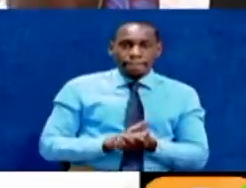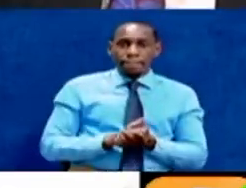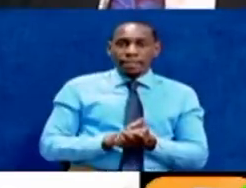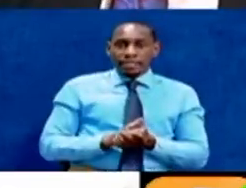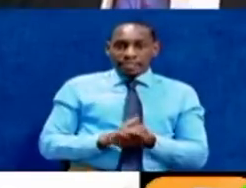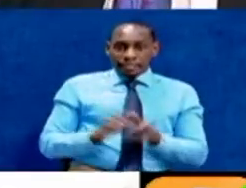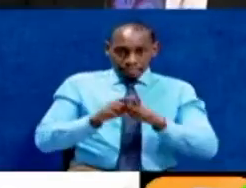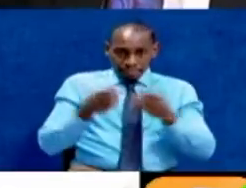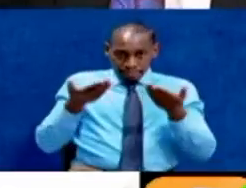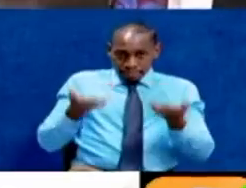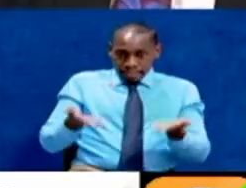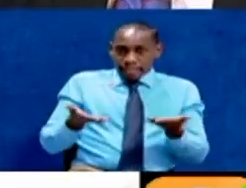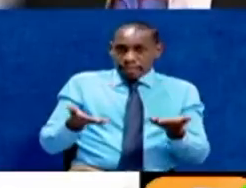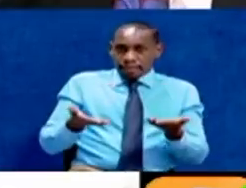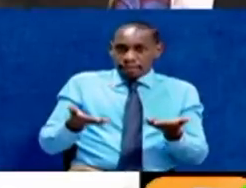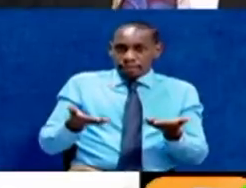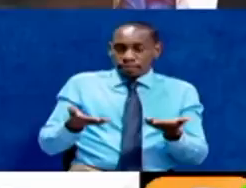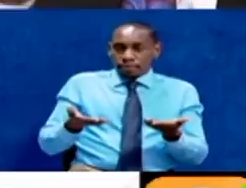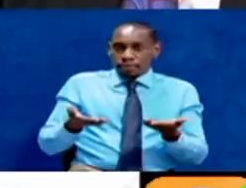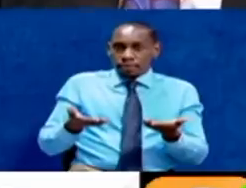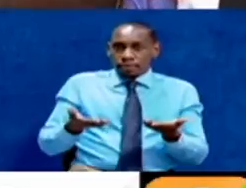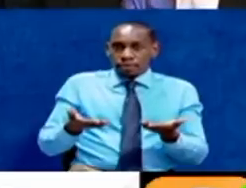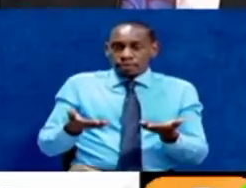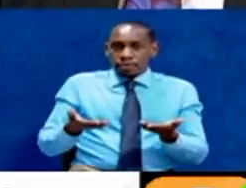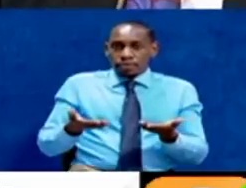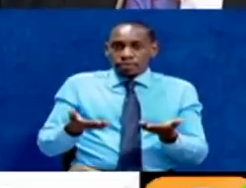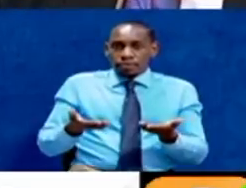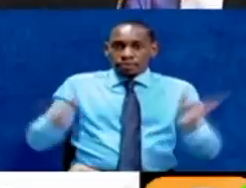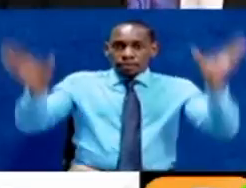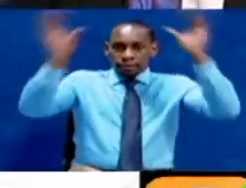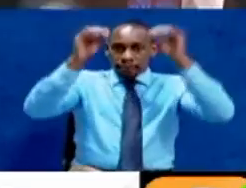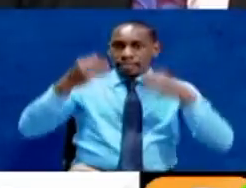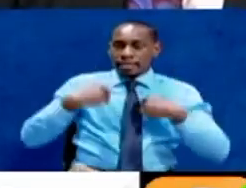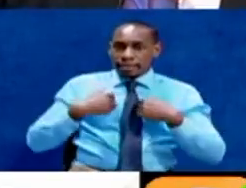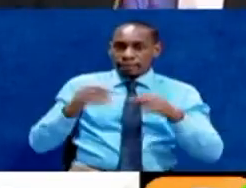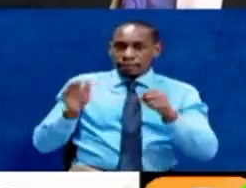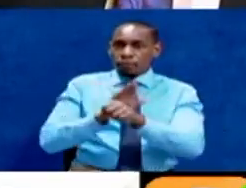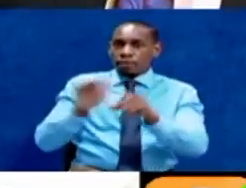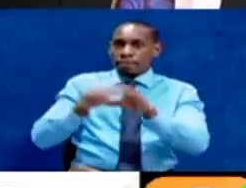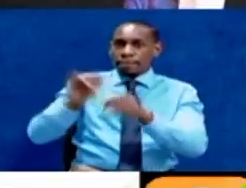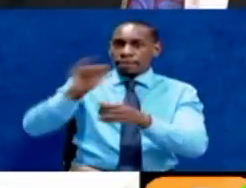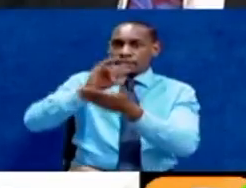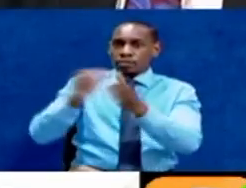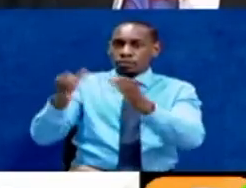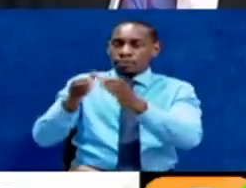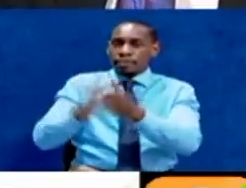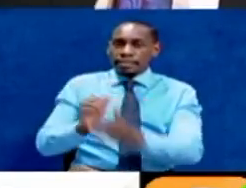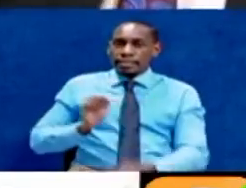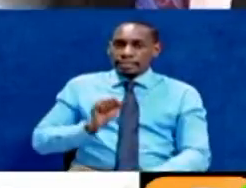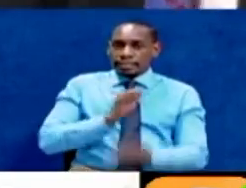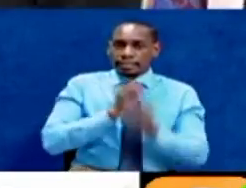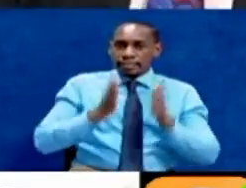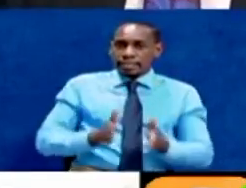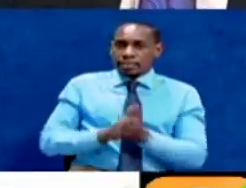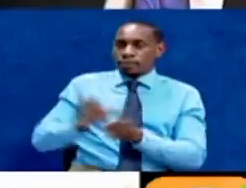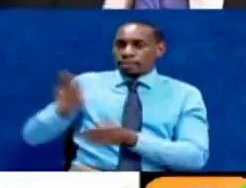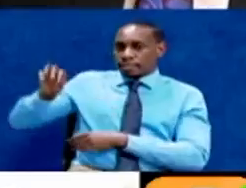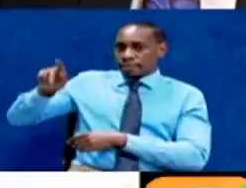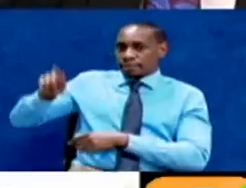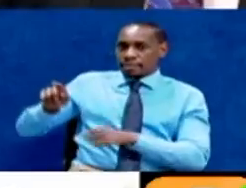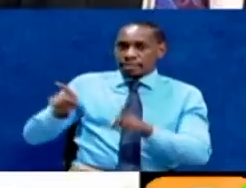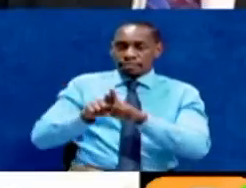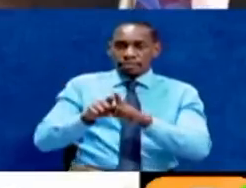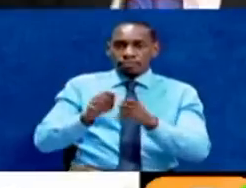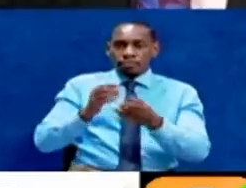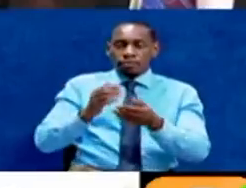now here, we are, the president has loyal Jubilee members who are senators, who are members of parliament, who is also a very loyal